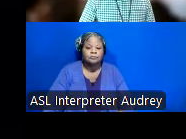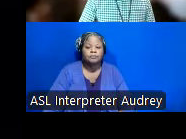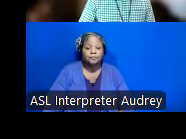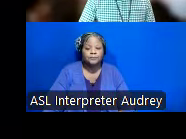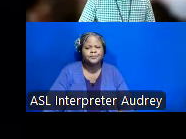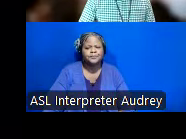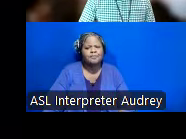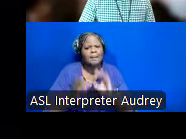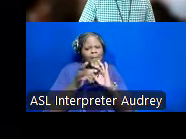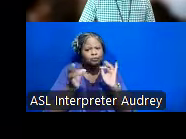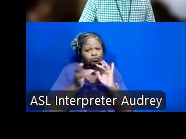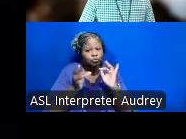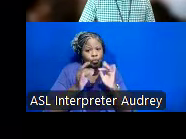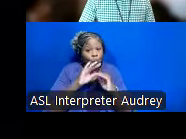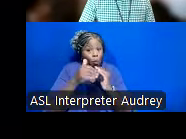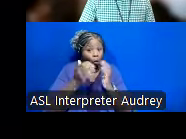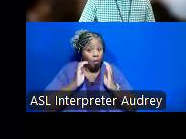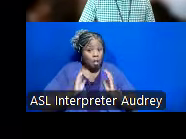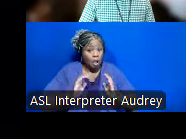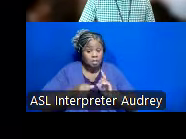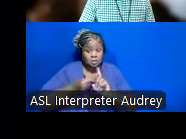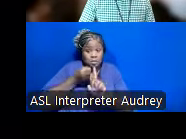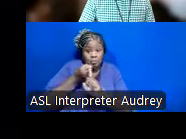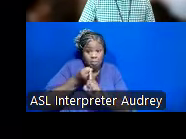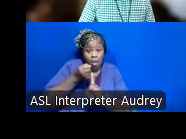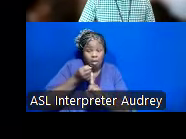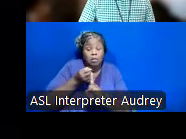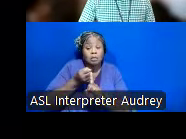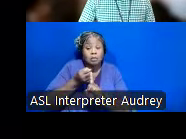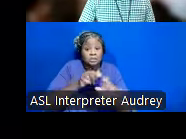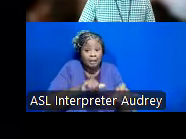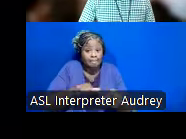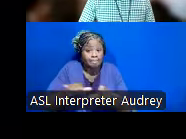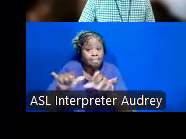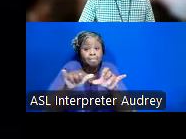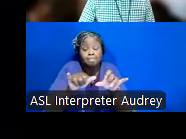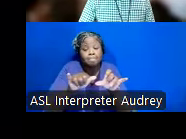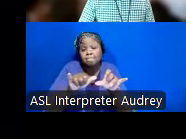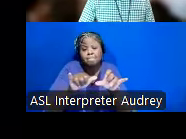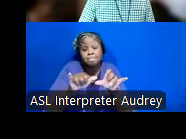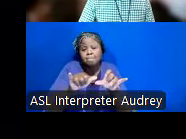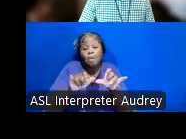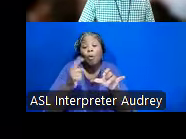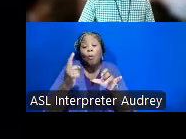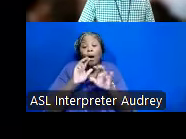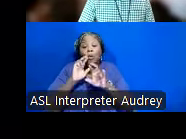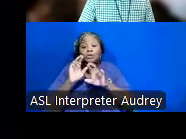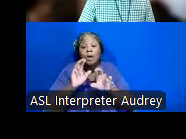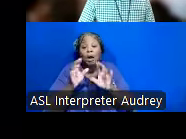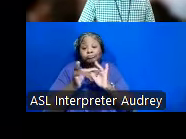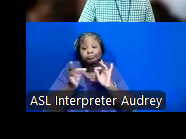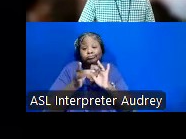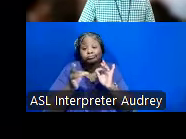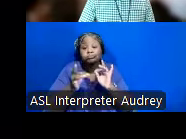And as I mentioned, not all the clients were impacted in the same way. As one respondent said,